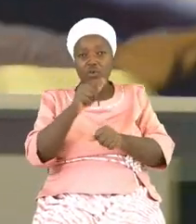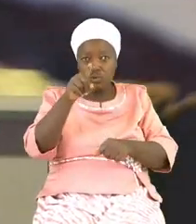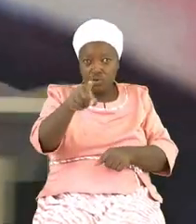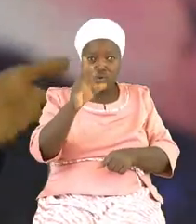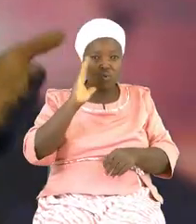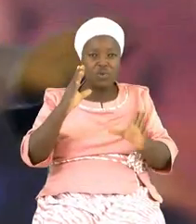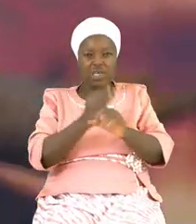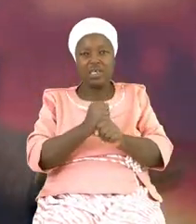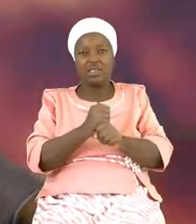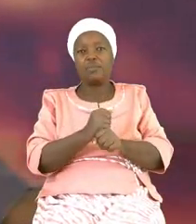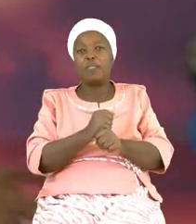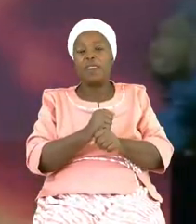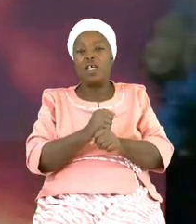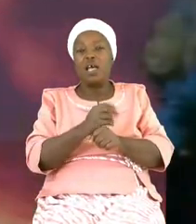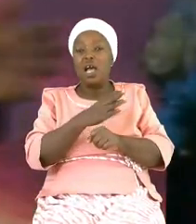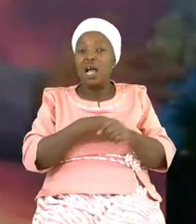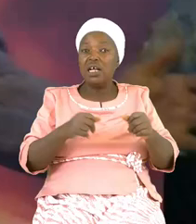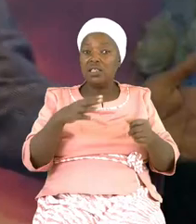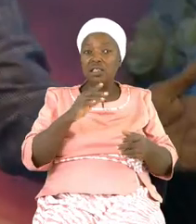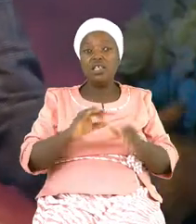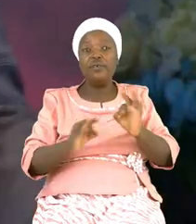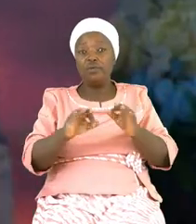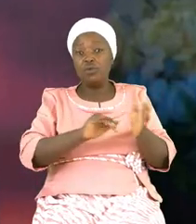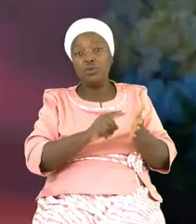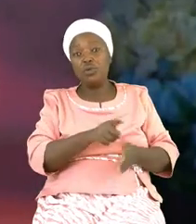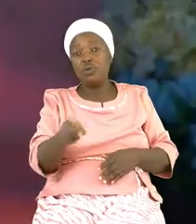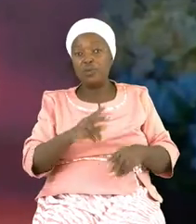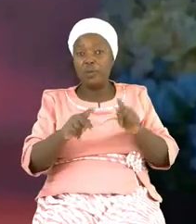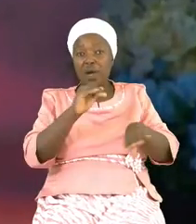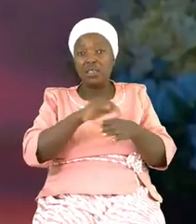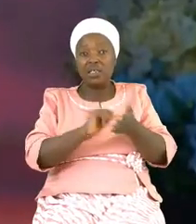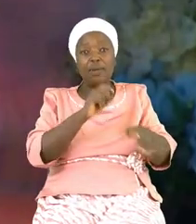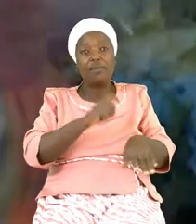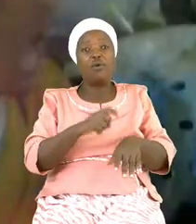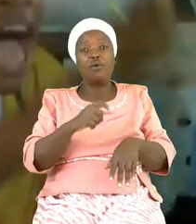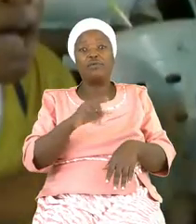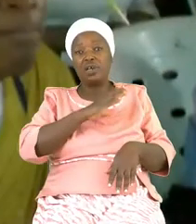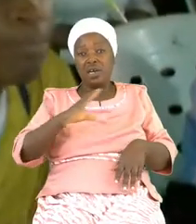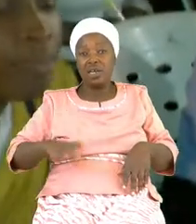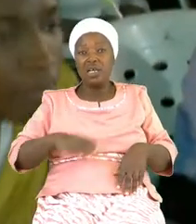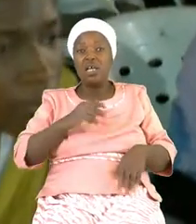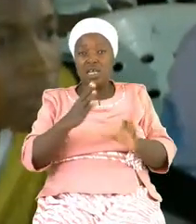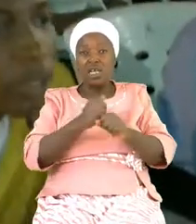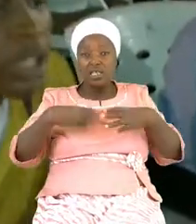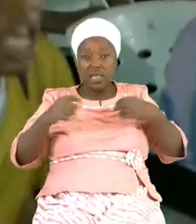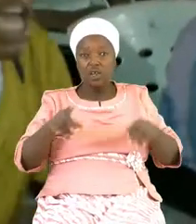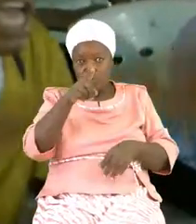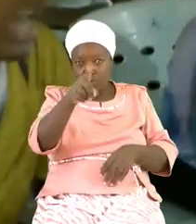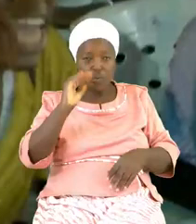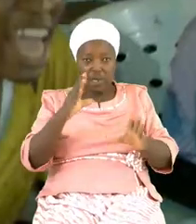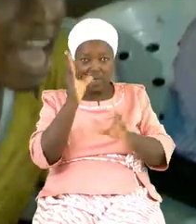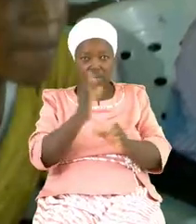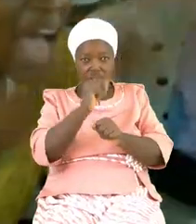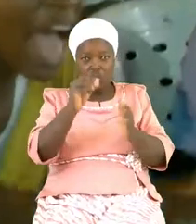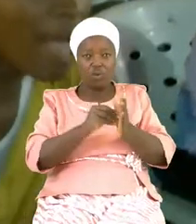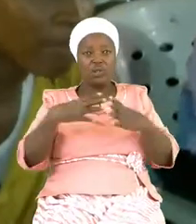Did those people at the time of Christ, did they get healing? You will get healing. Did they get deliverance? You'll get